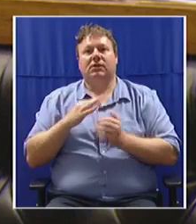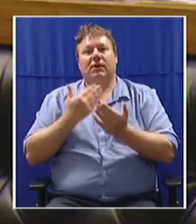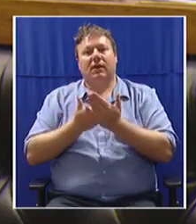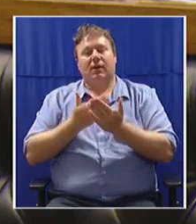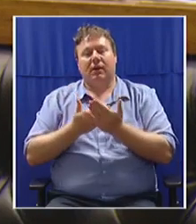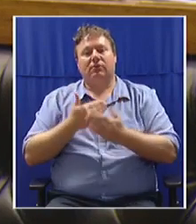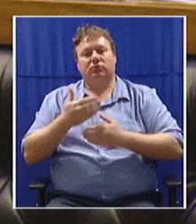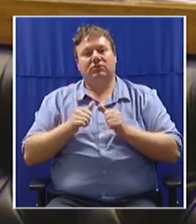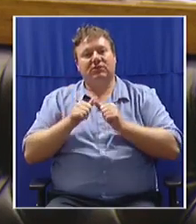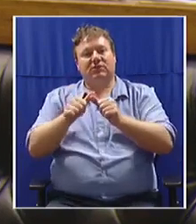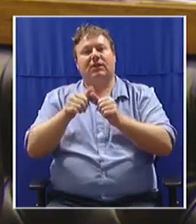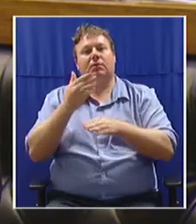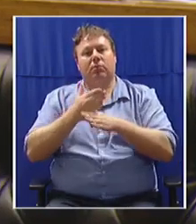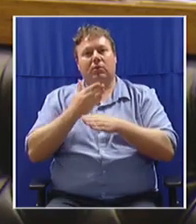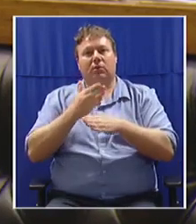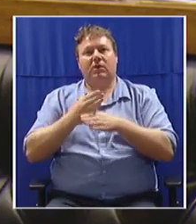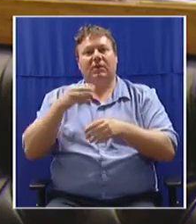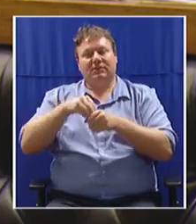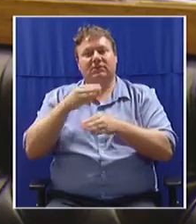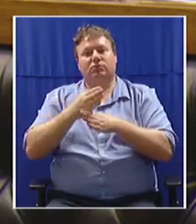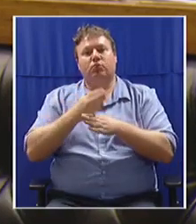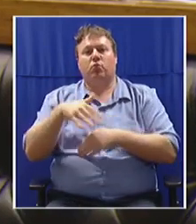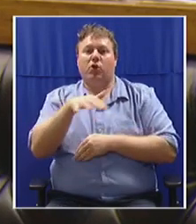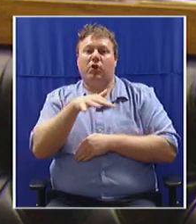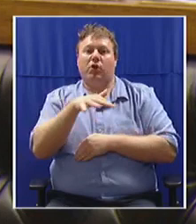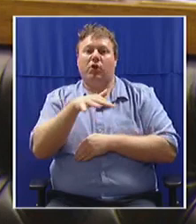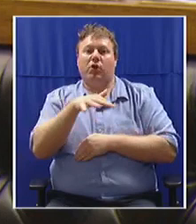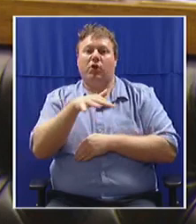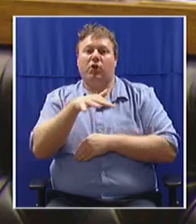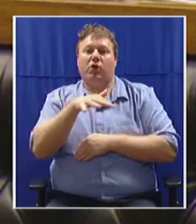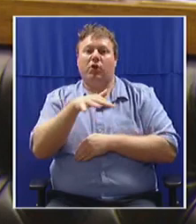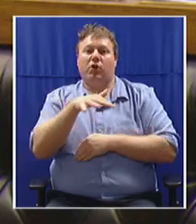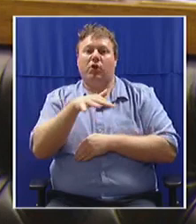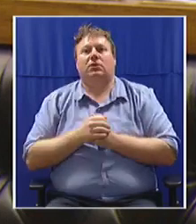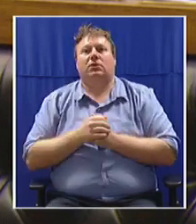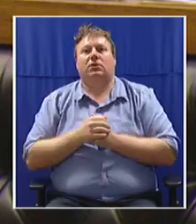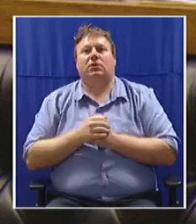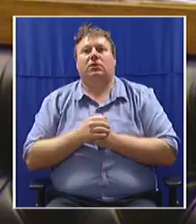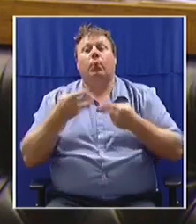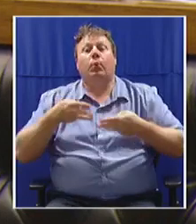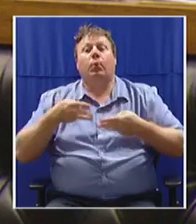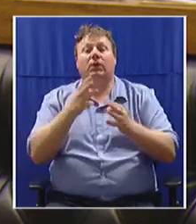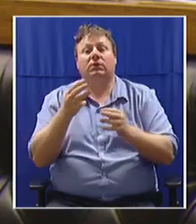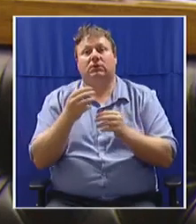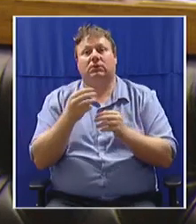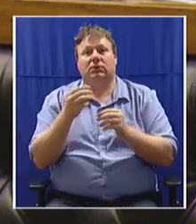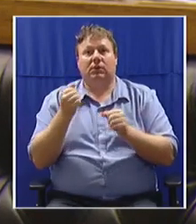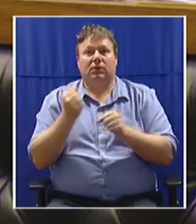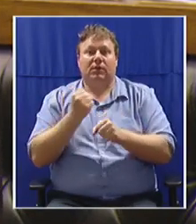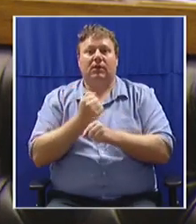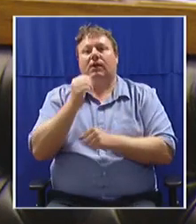employment within the labor market. Alternatively, new pathways are created for these